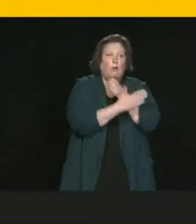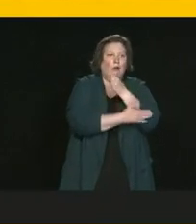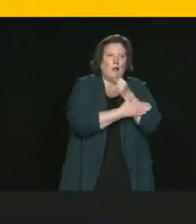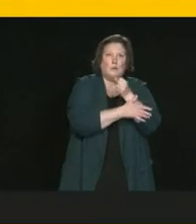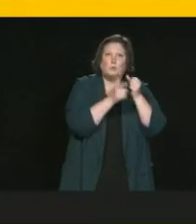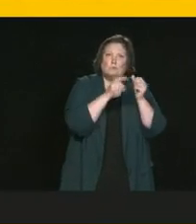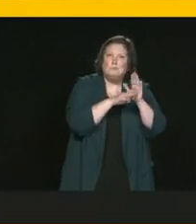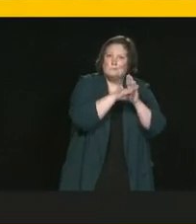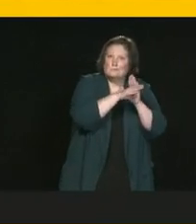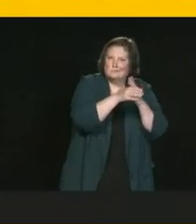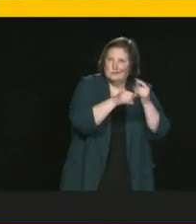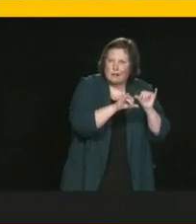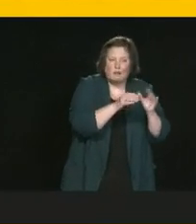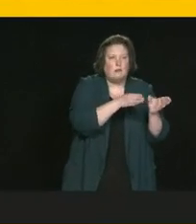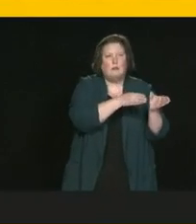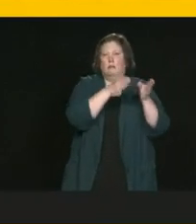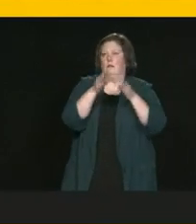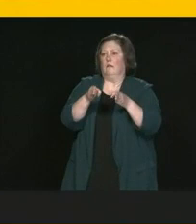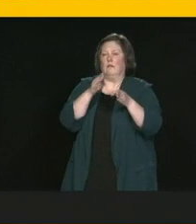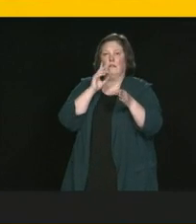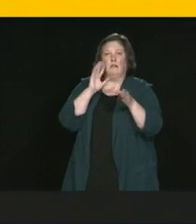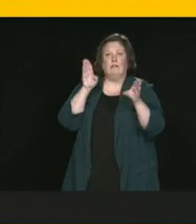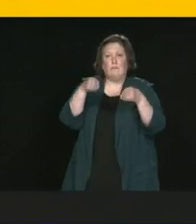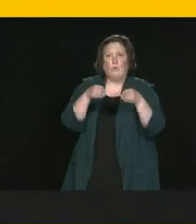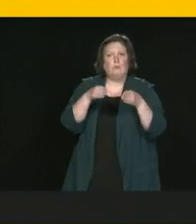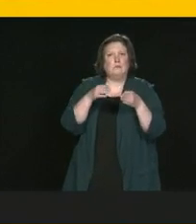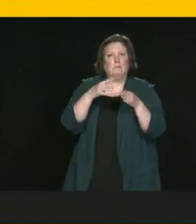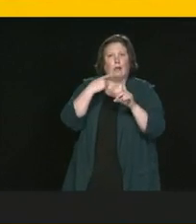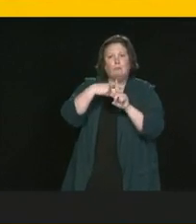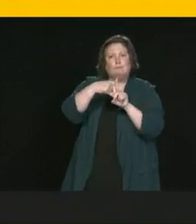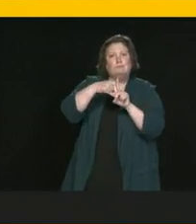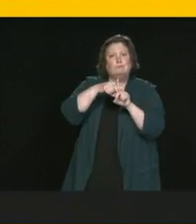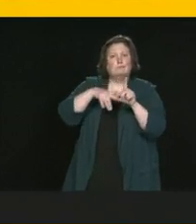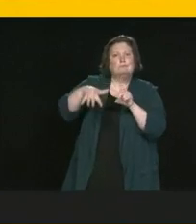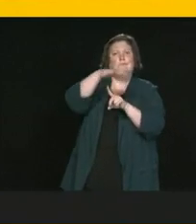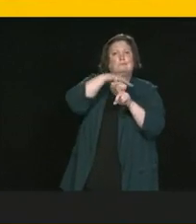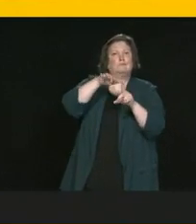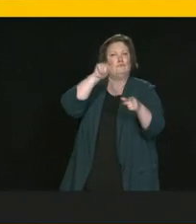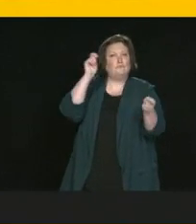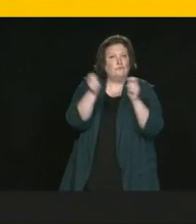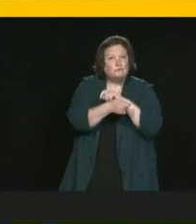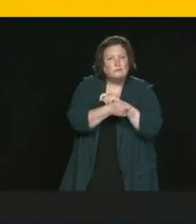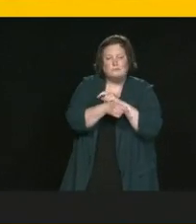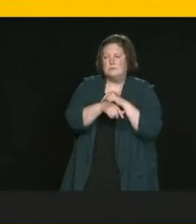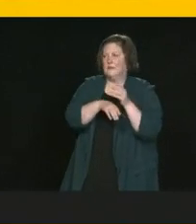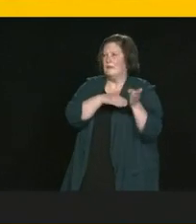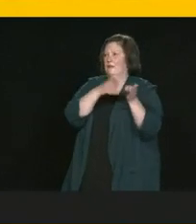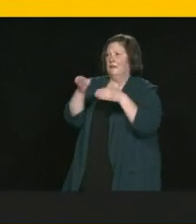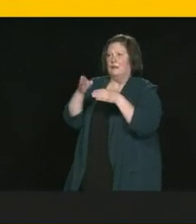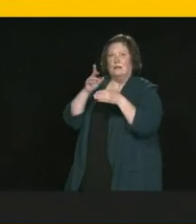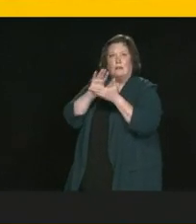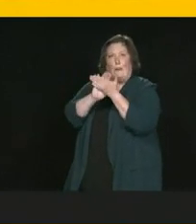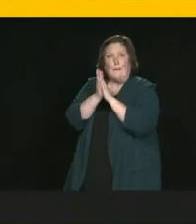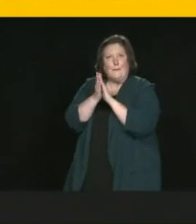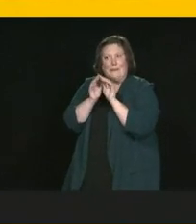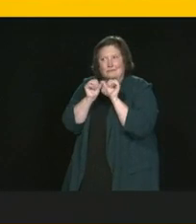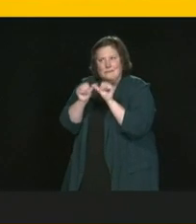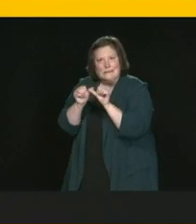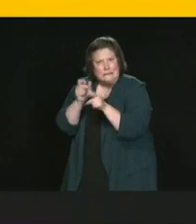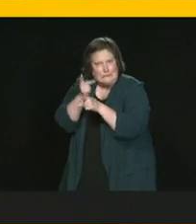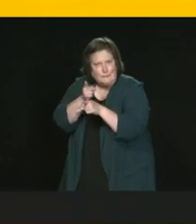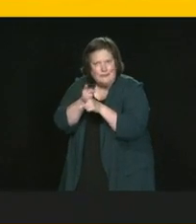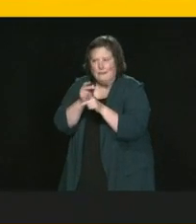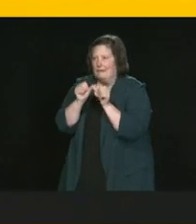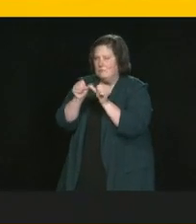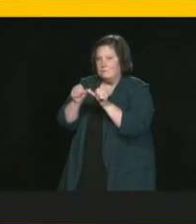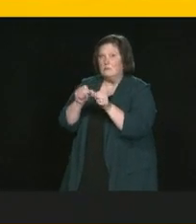regions, whether it's fighting climate change or working on peacekeeping and other operations. The fact